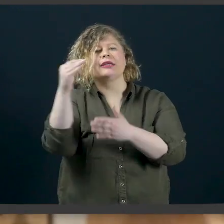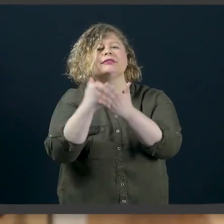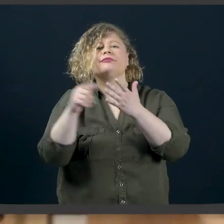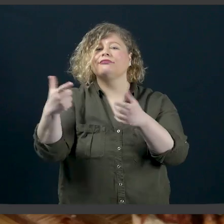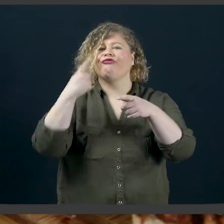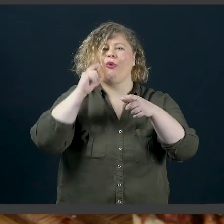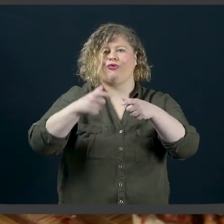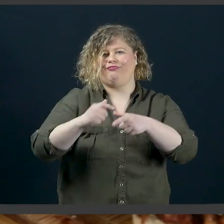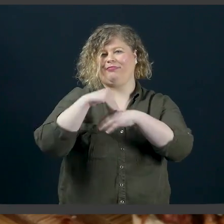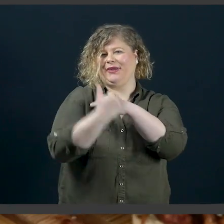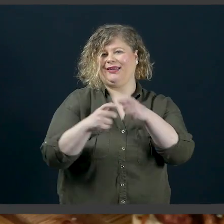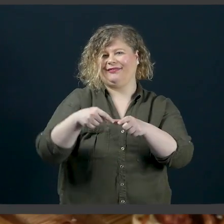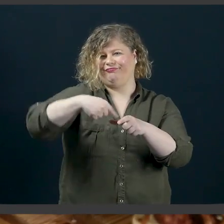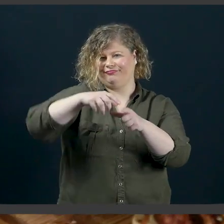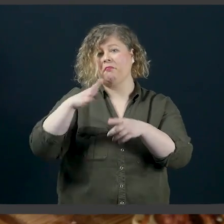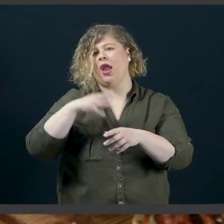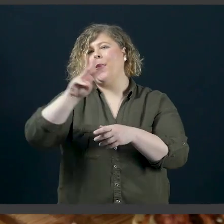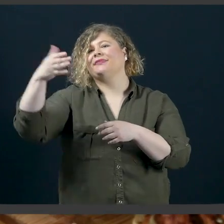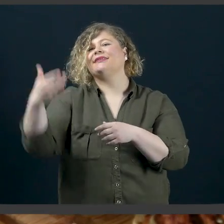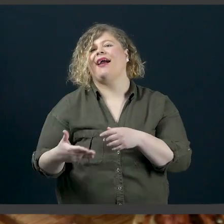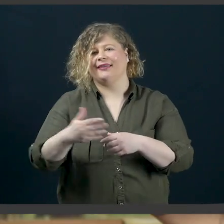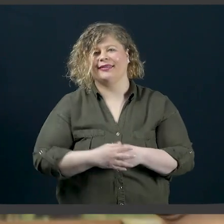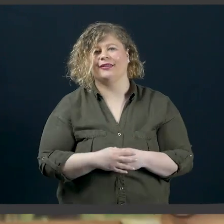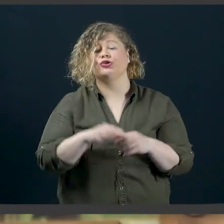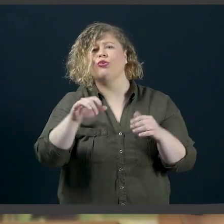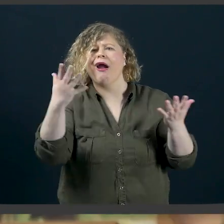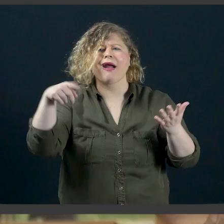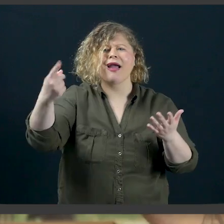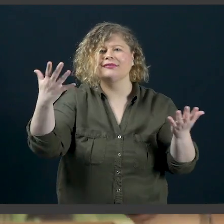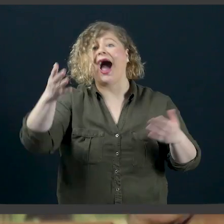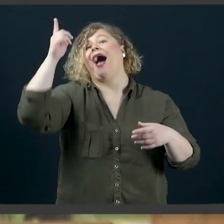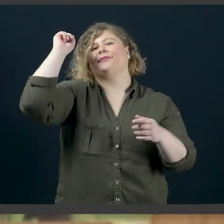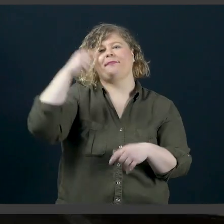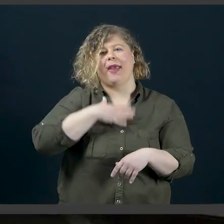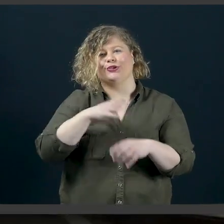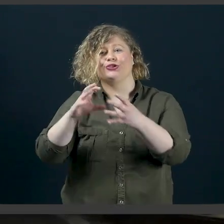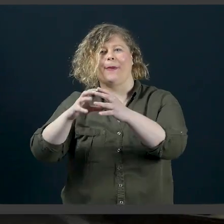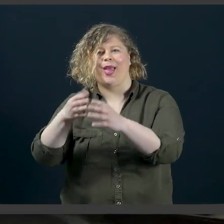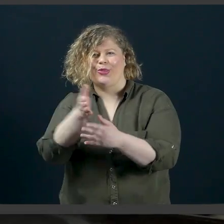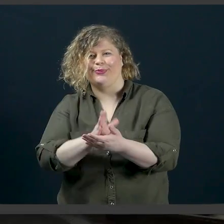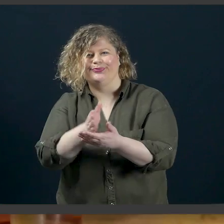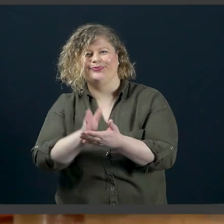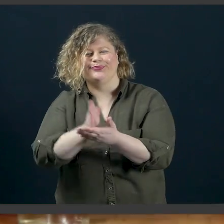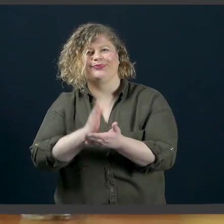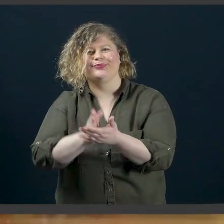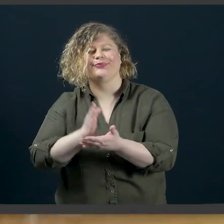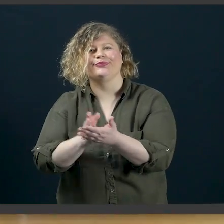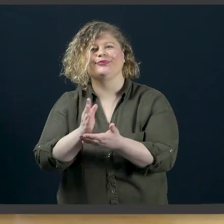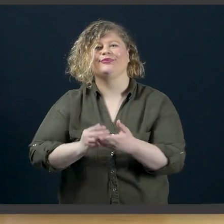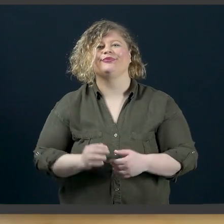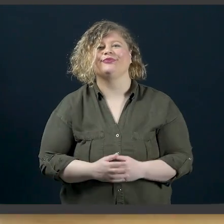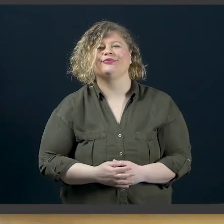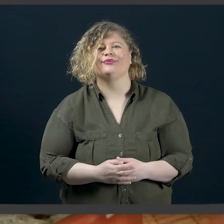for bagels at my website, akispetretzikis.com. So, what is next? My tomatoes.